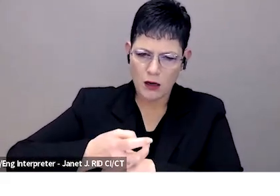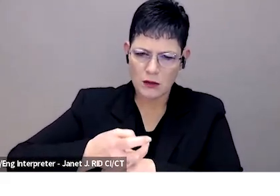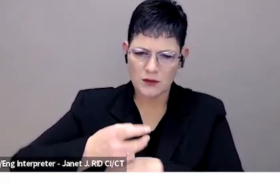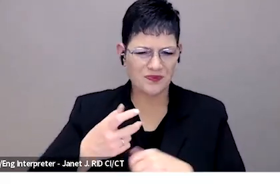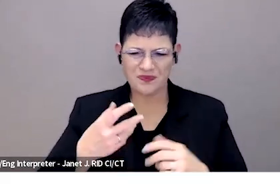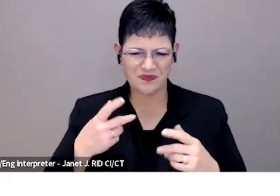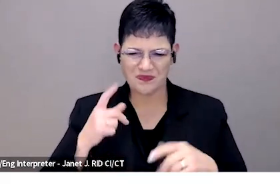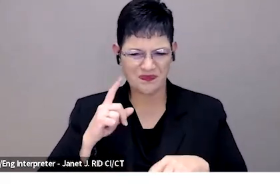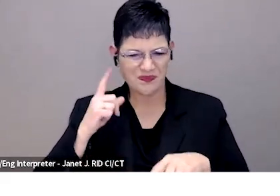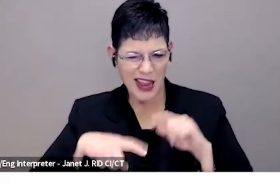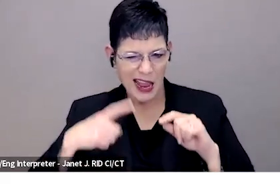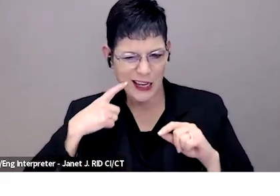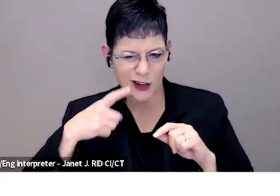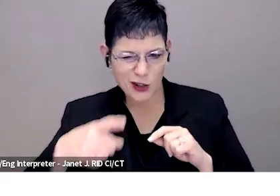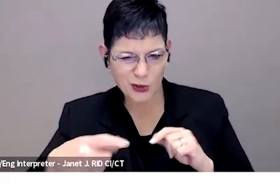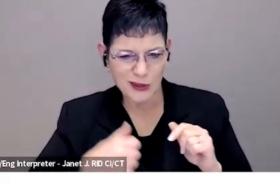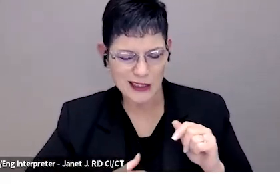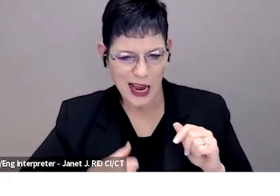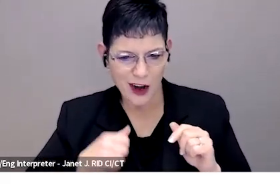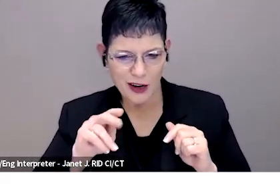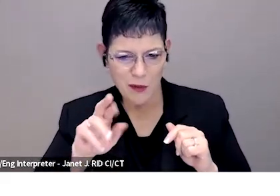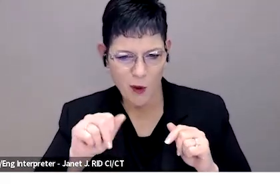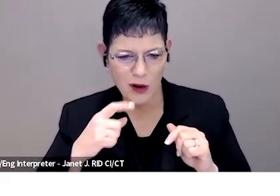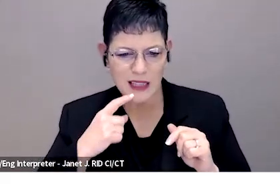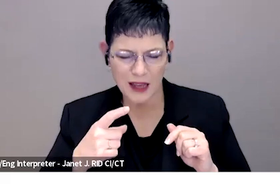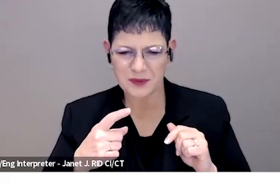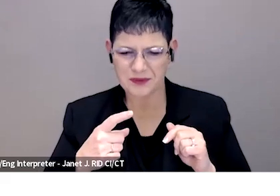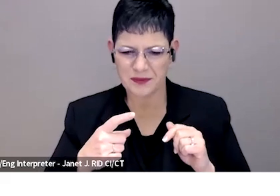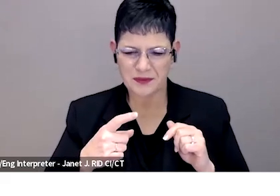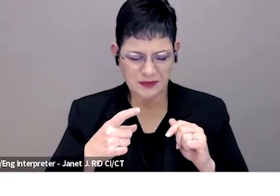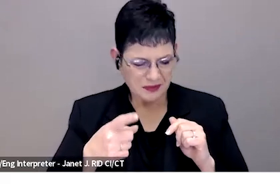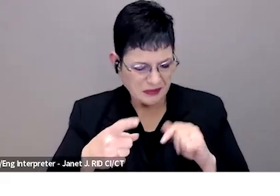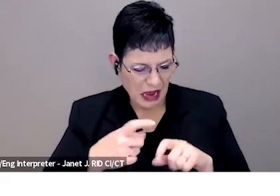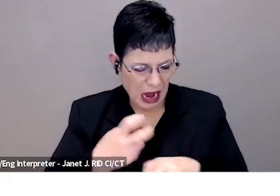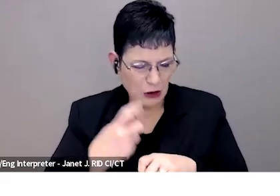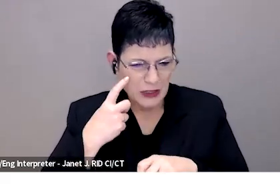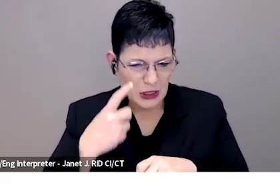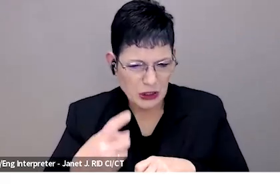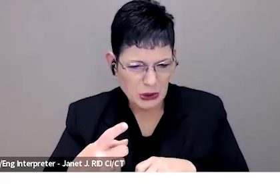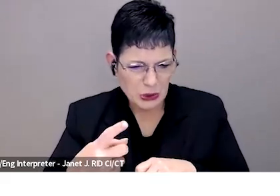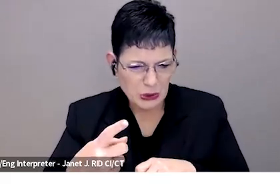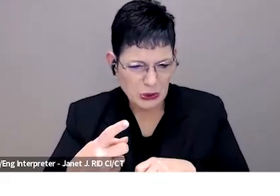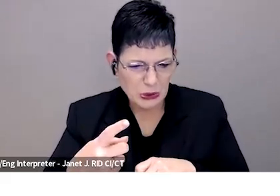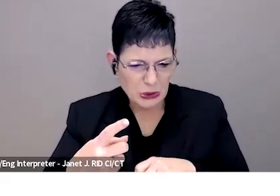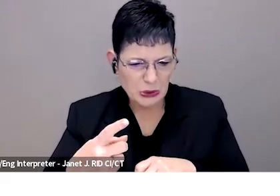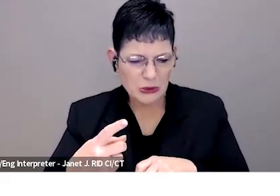Oh, you are going Right. in and out a little bit. I don't know if Recommended- others are having problems. strategy.